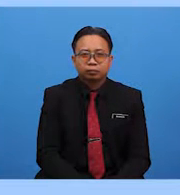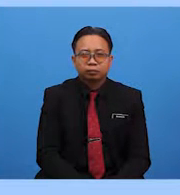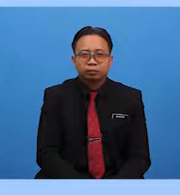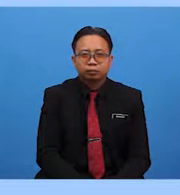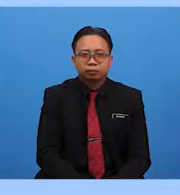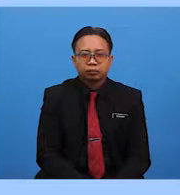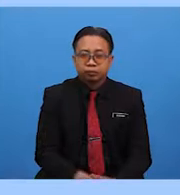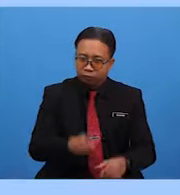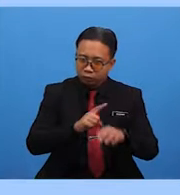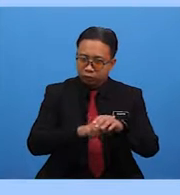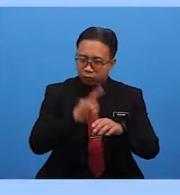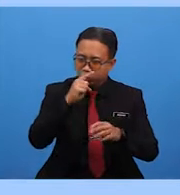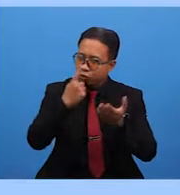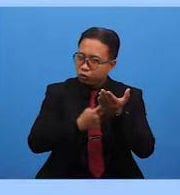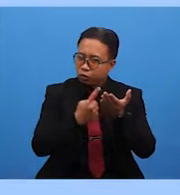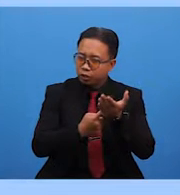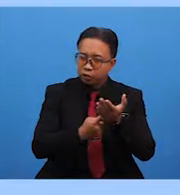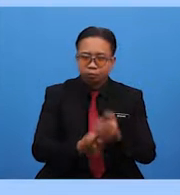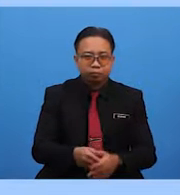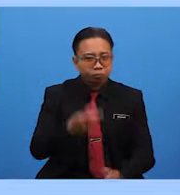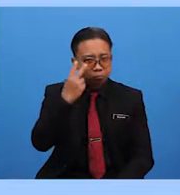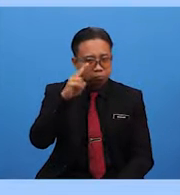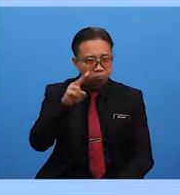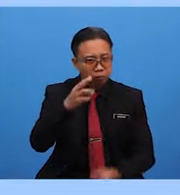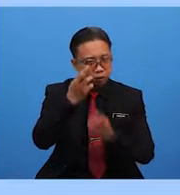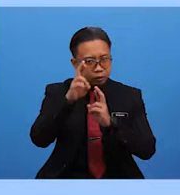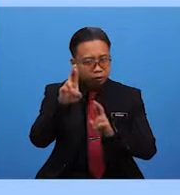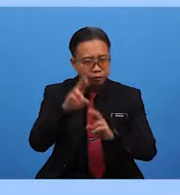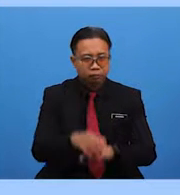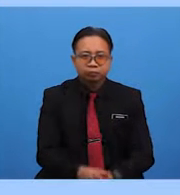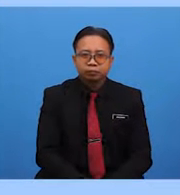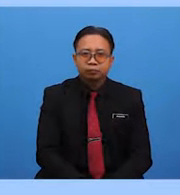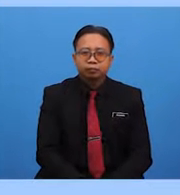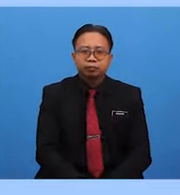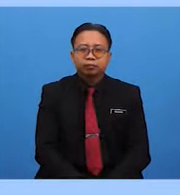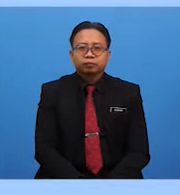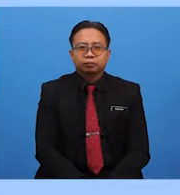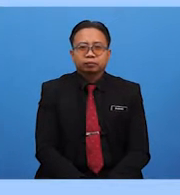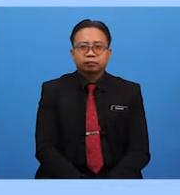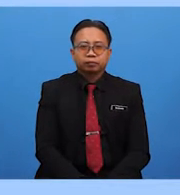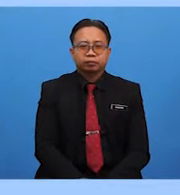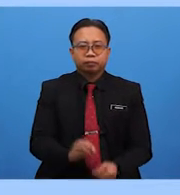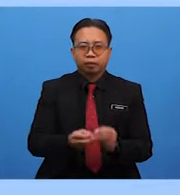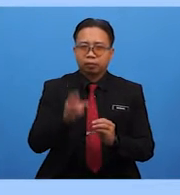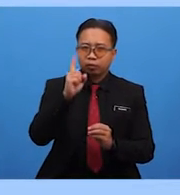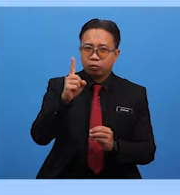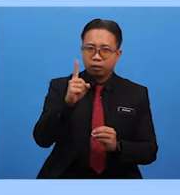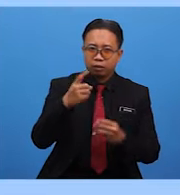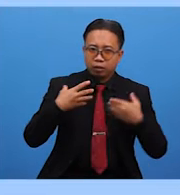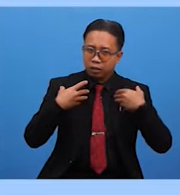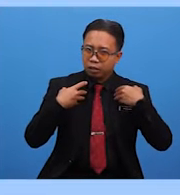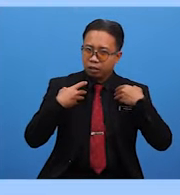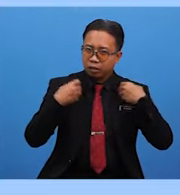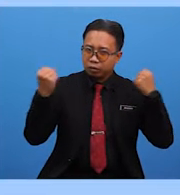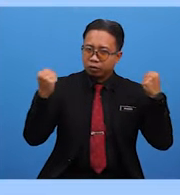It's time to check your answers. Are you ready? Here they are. Number 1.